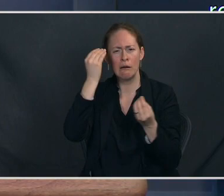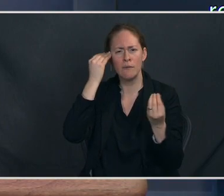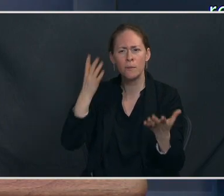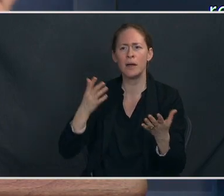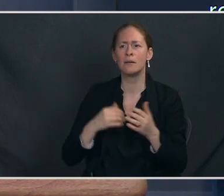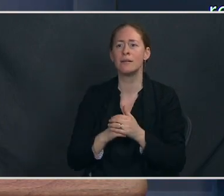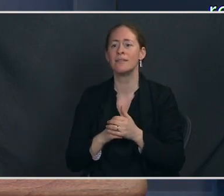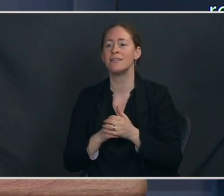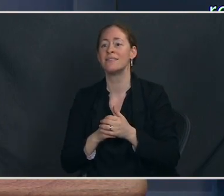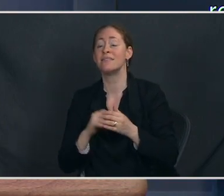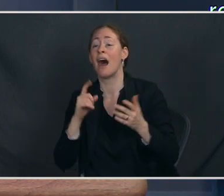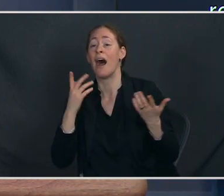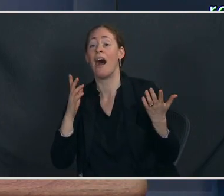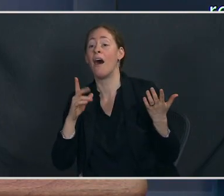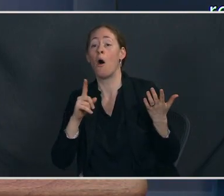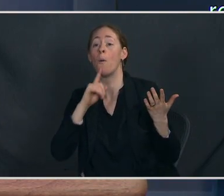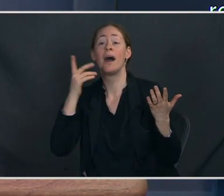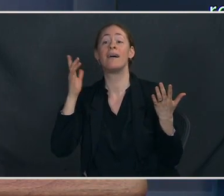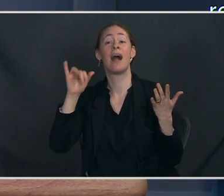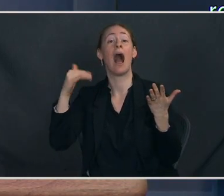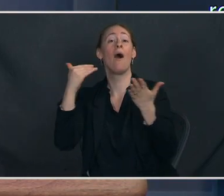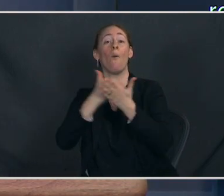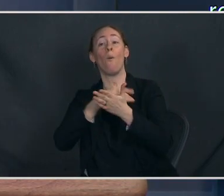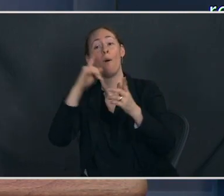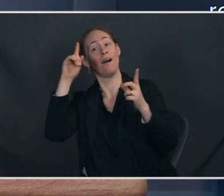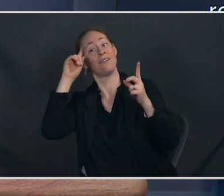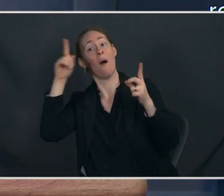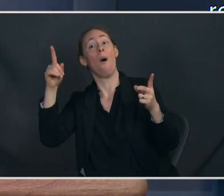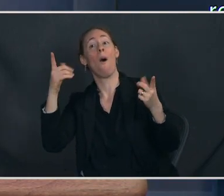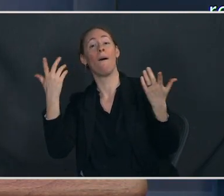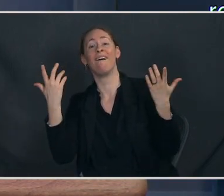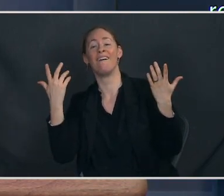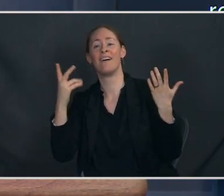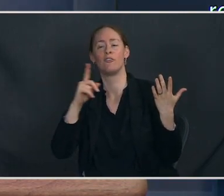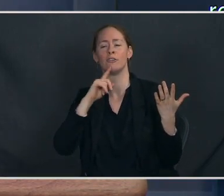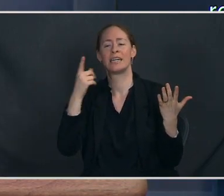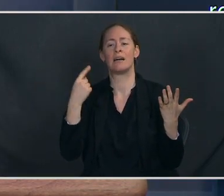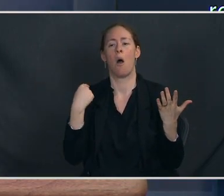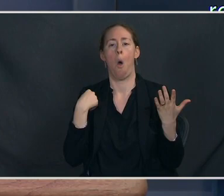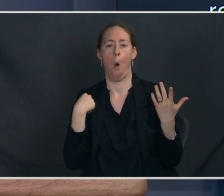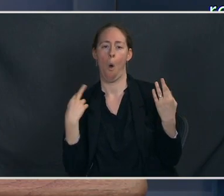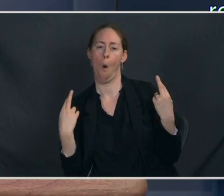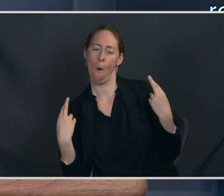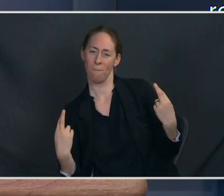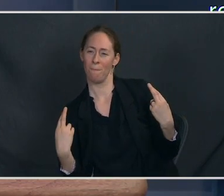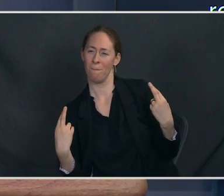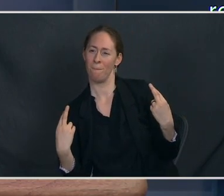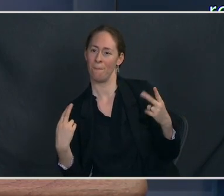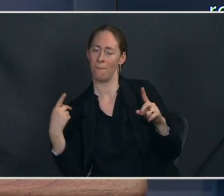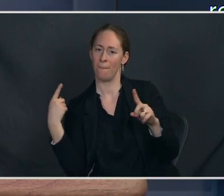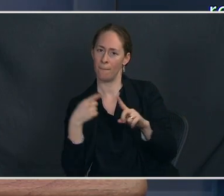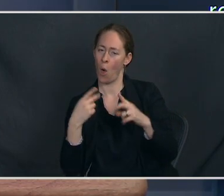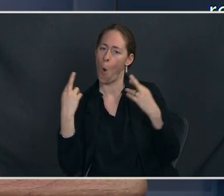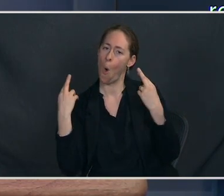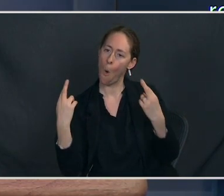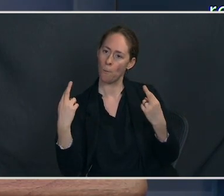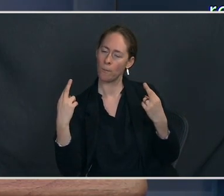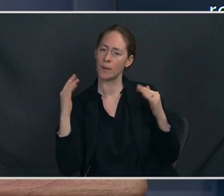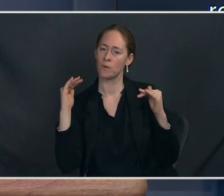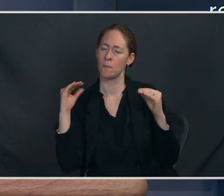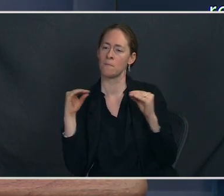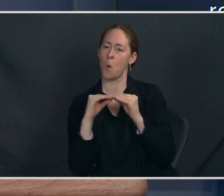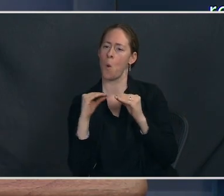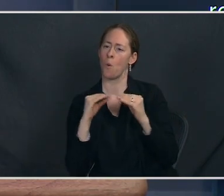actually say the new goal is. The president said, I hope we can do even more than that. And that is certainly, of course, his hope. He